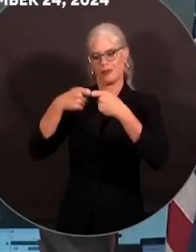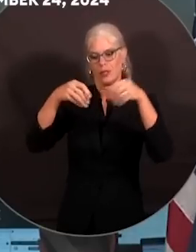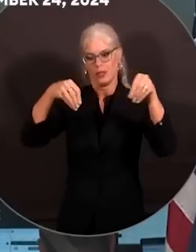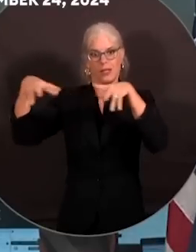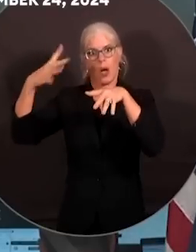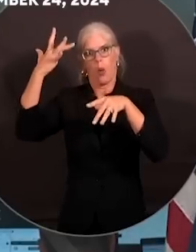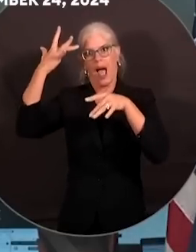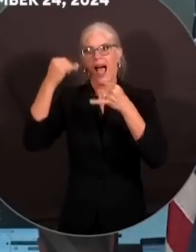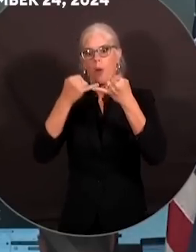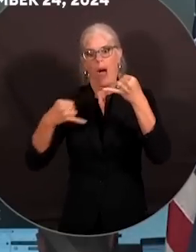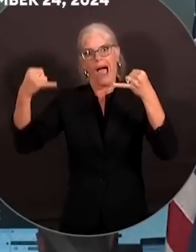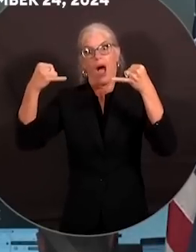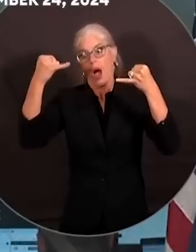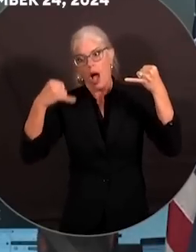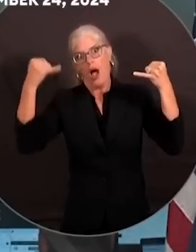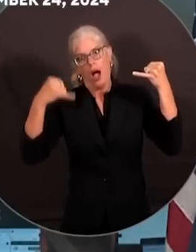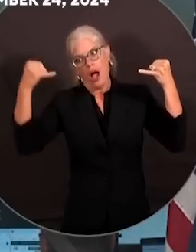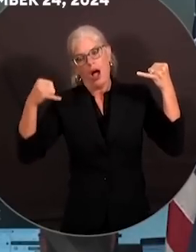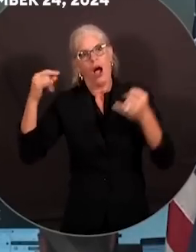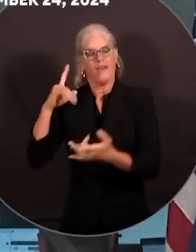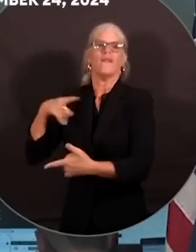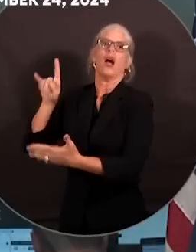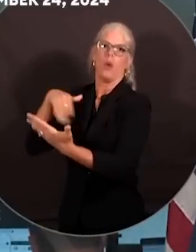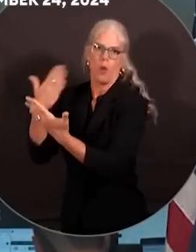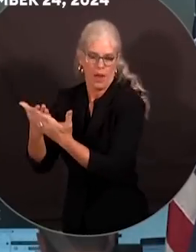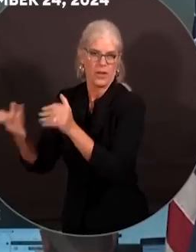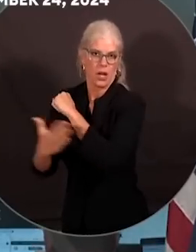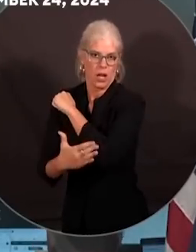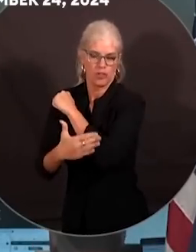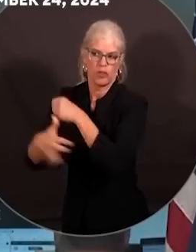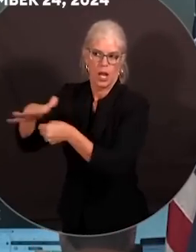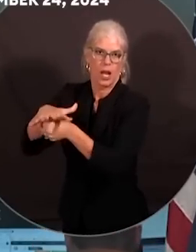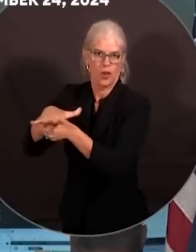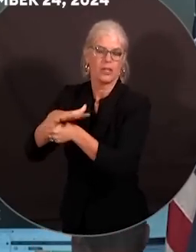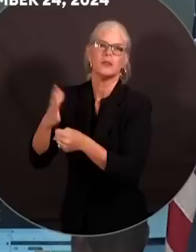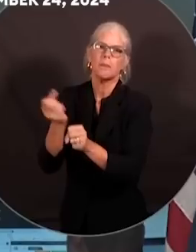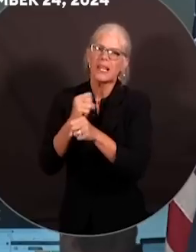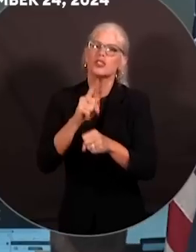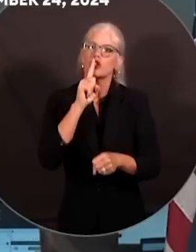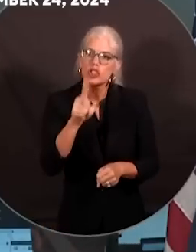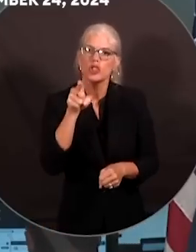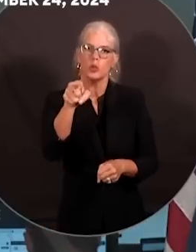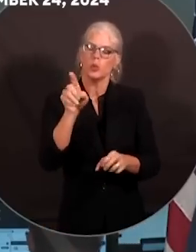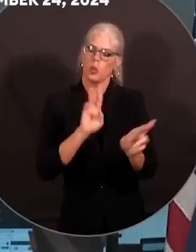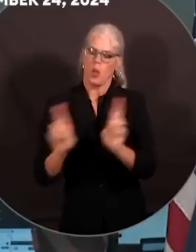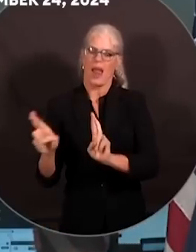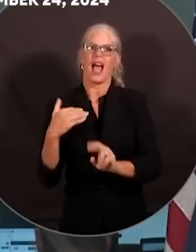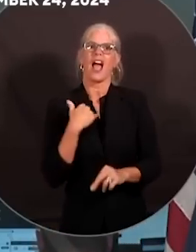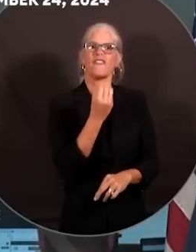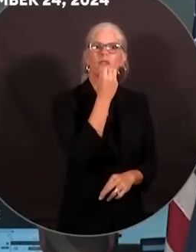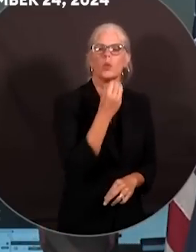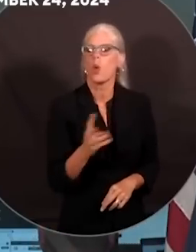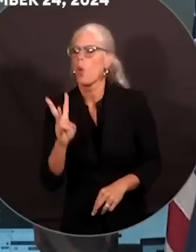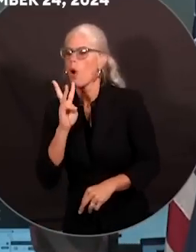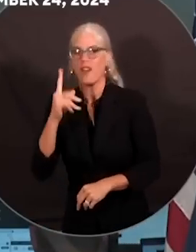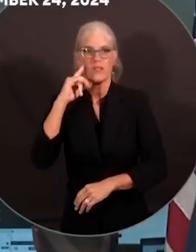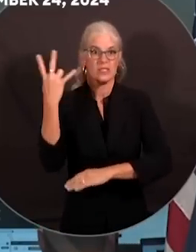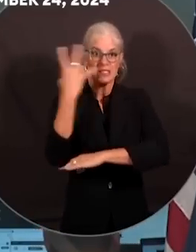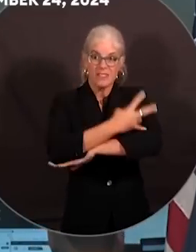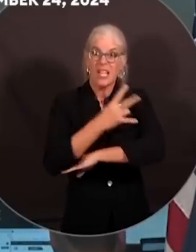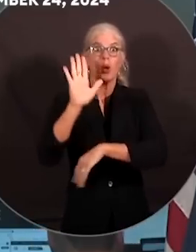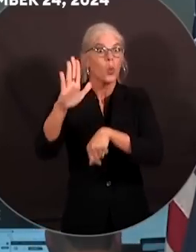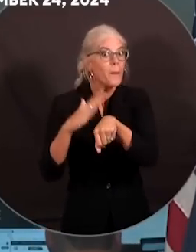us a little bit longer to get that done. So please make sure that you have food for 7 days. Don't forget that your pets are there. Make sure you